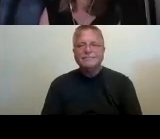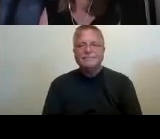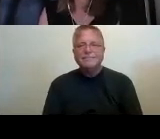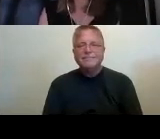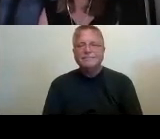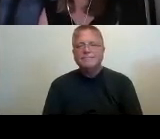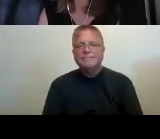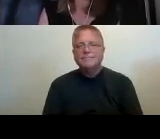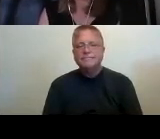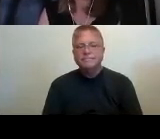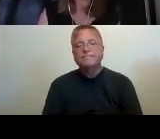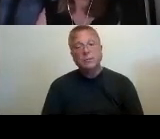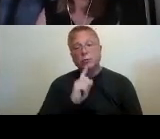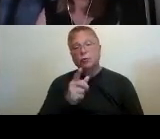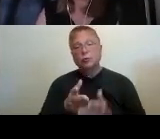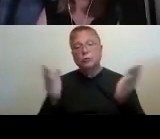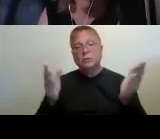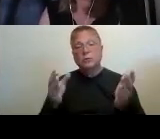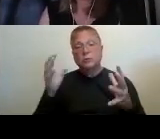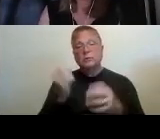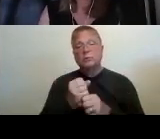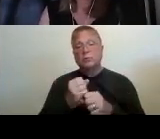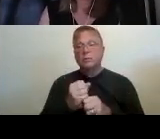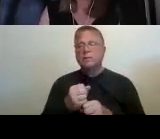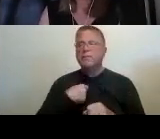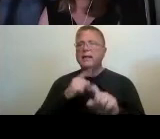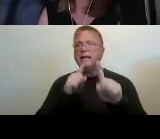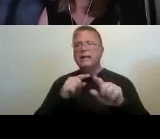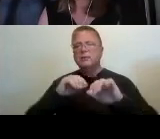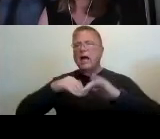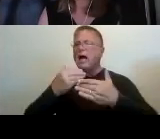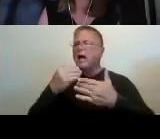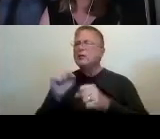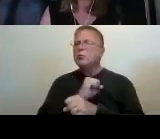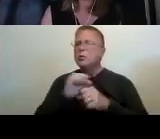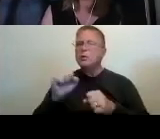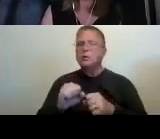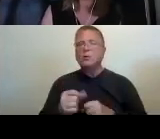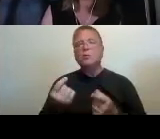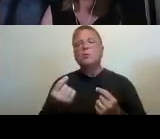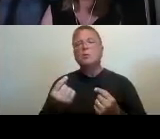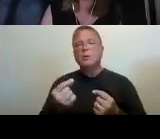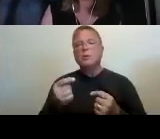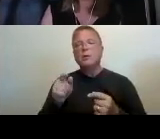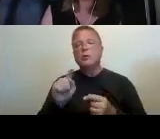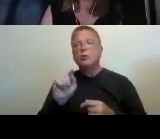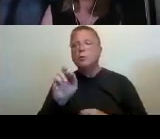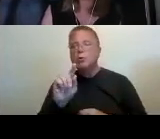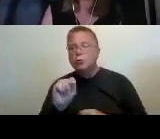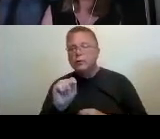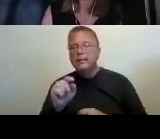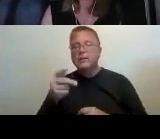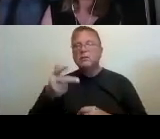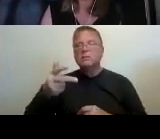That is a general summary. So the one I can answer is how does it work? So you would treat the parking lane,